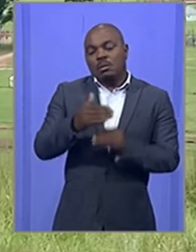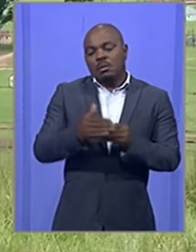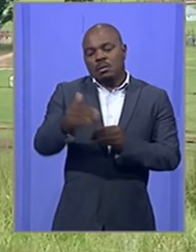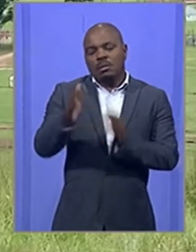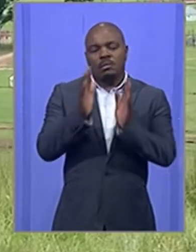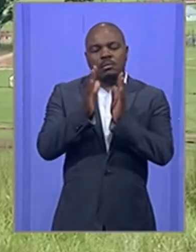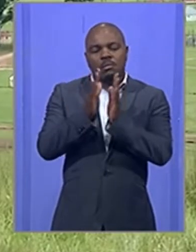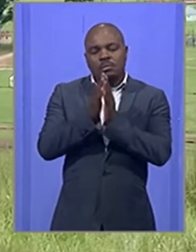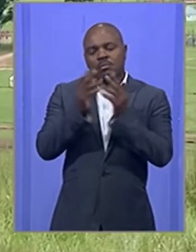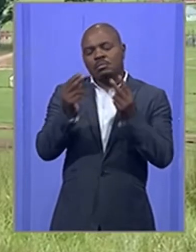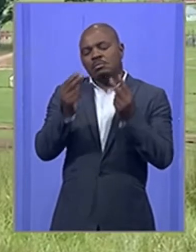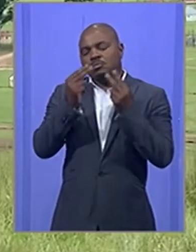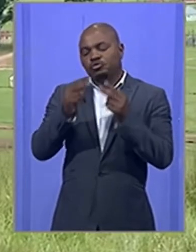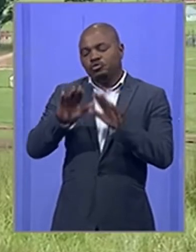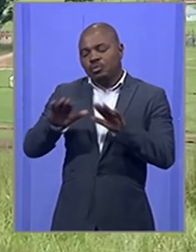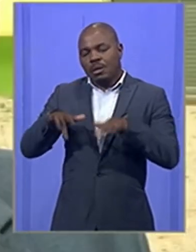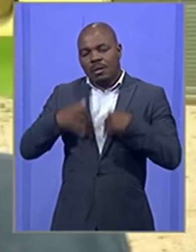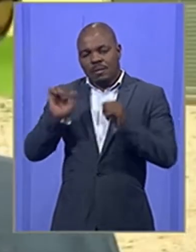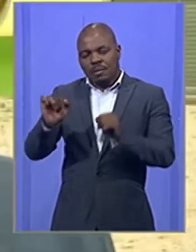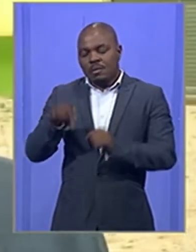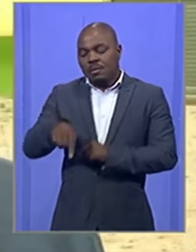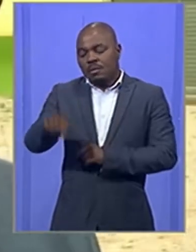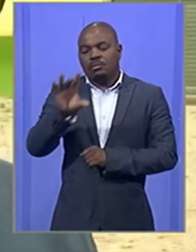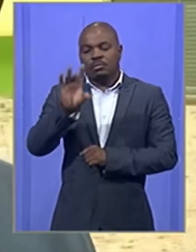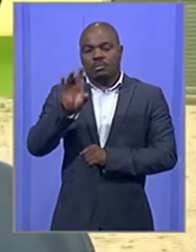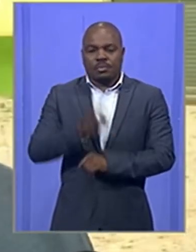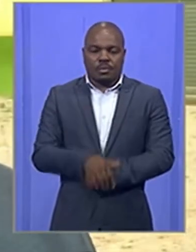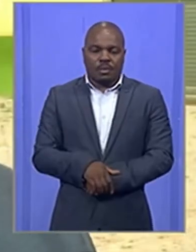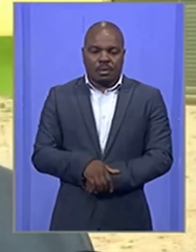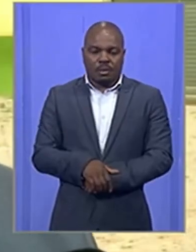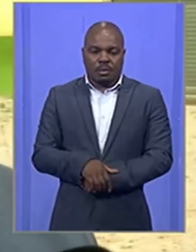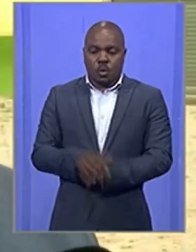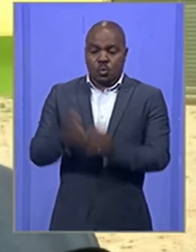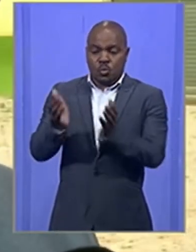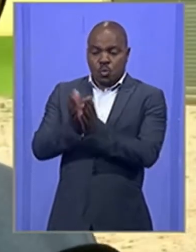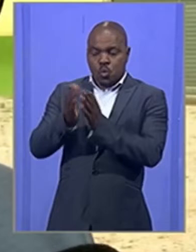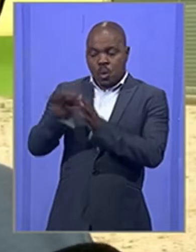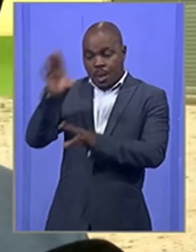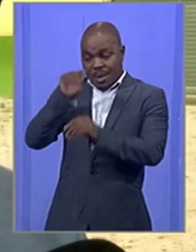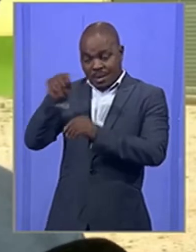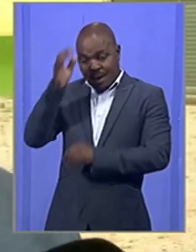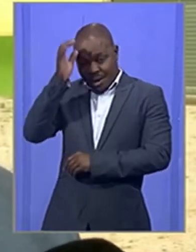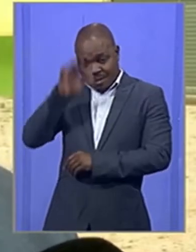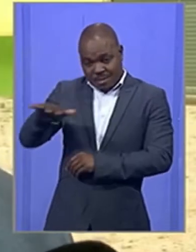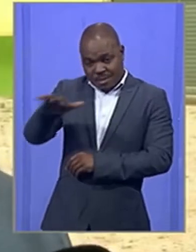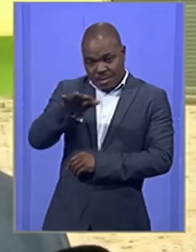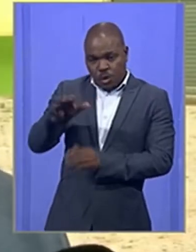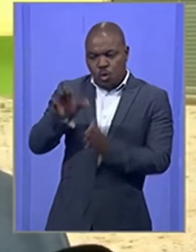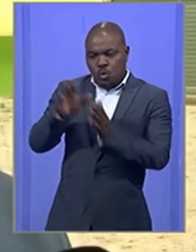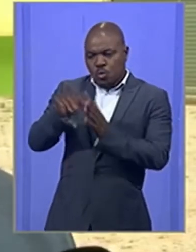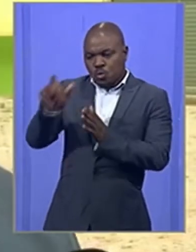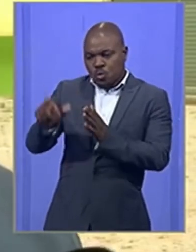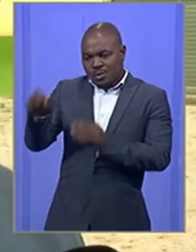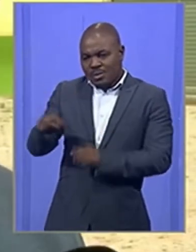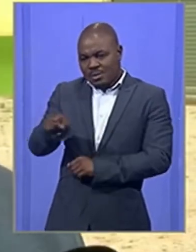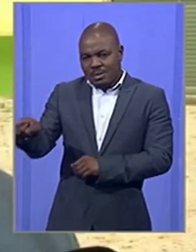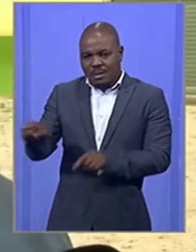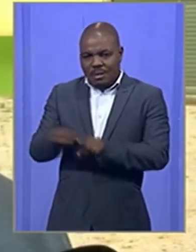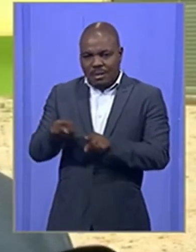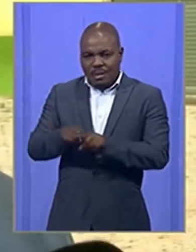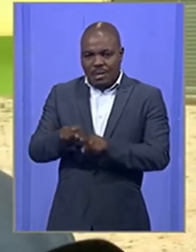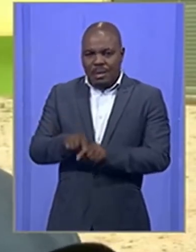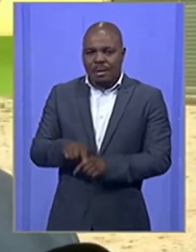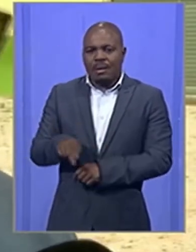ya segopotšo sekolong se ka labobedi. Academically, these learners, if you talk about a